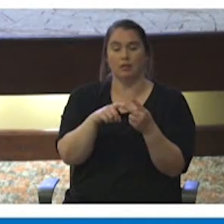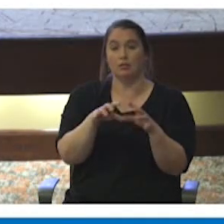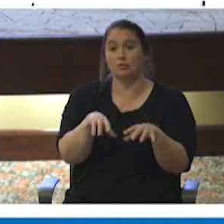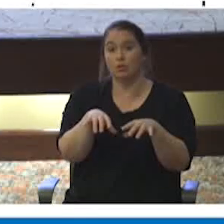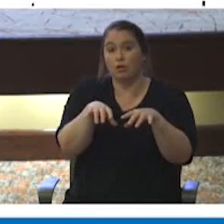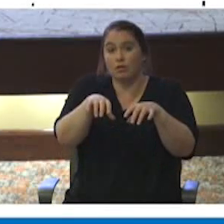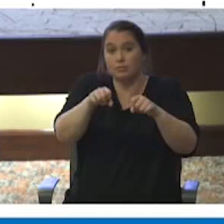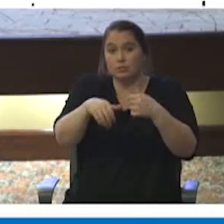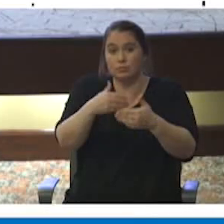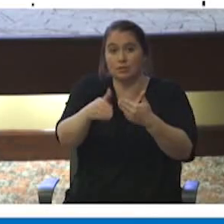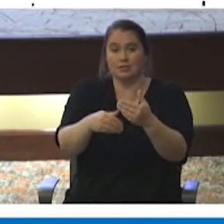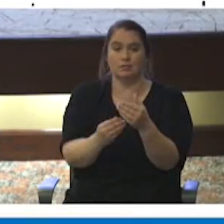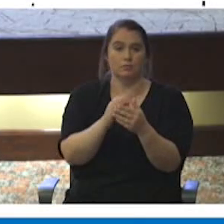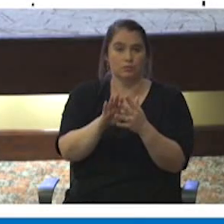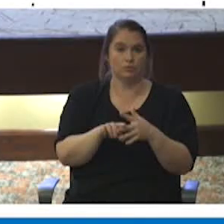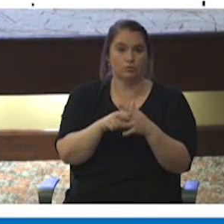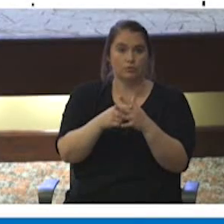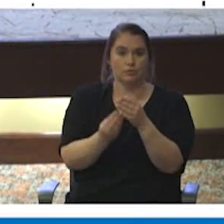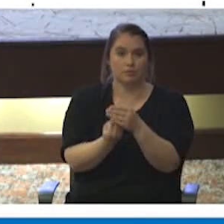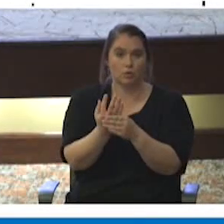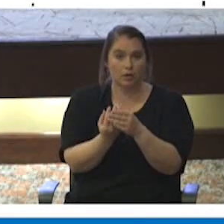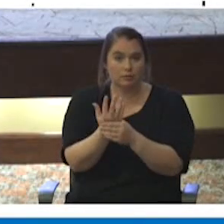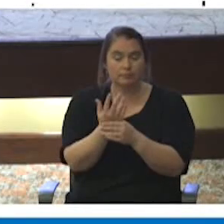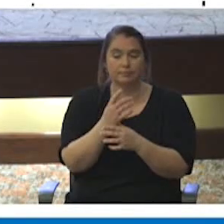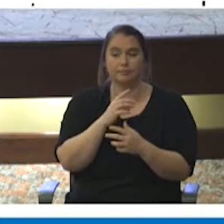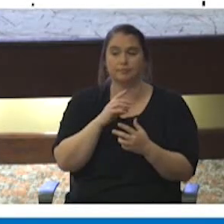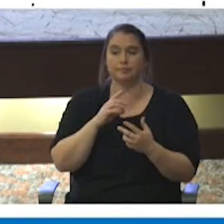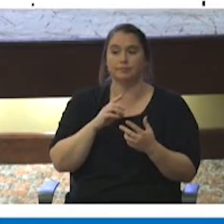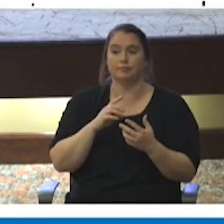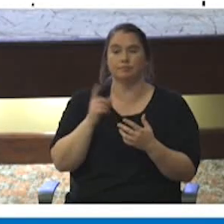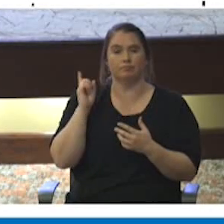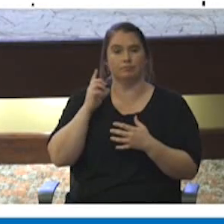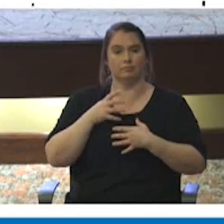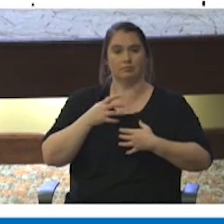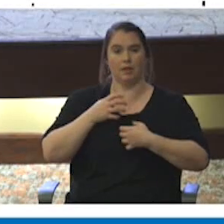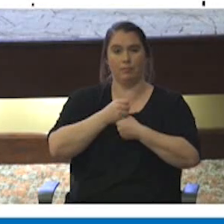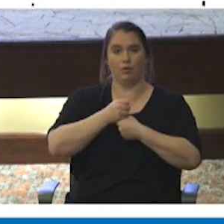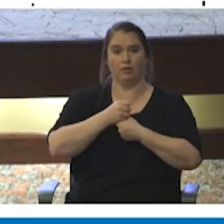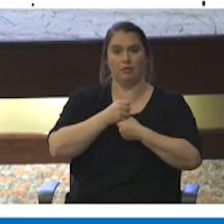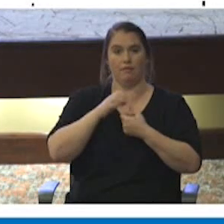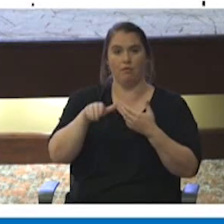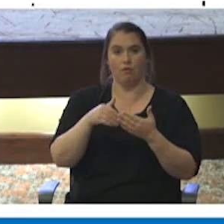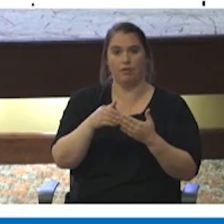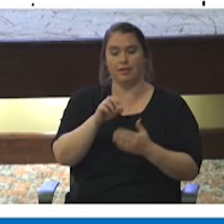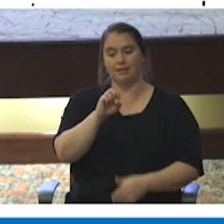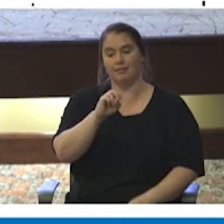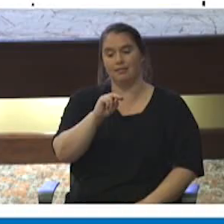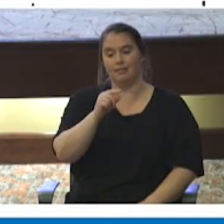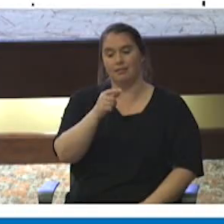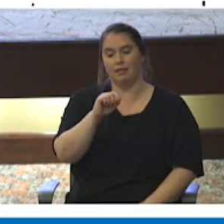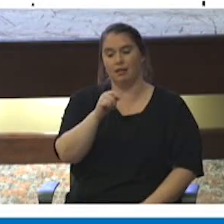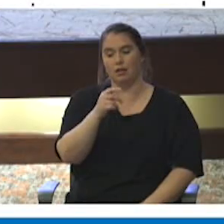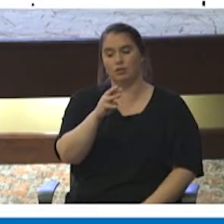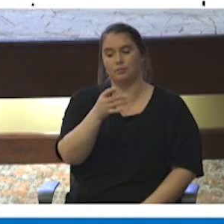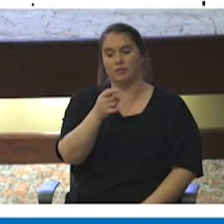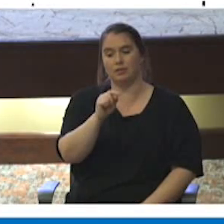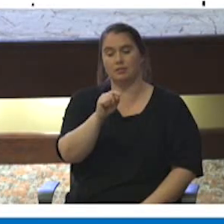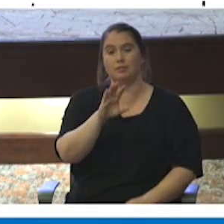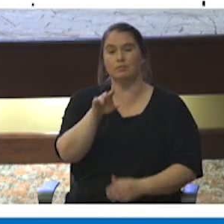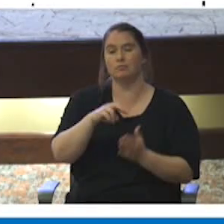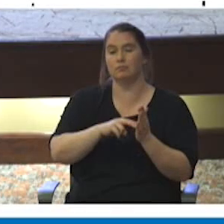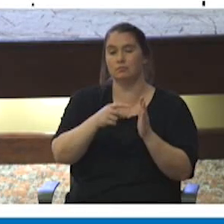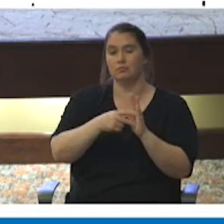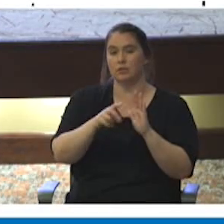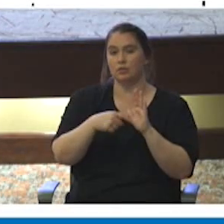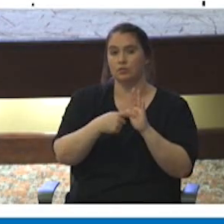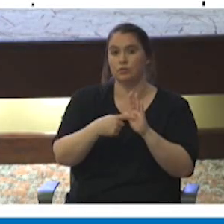spring. This is our kind of summary slide of engagement, which just is intended to show a lot's